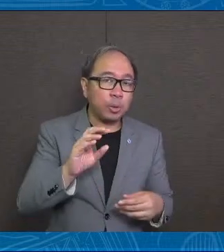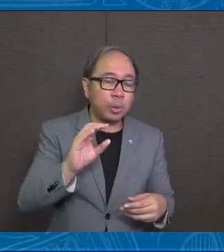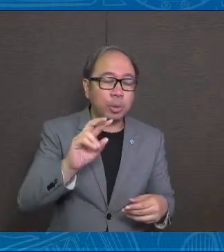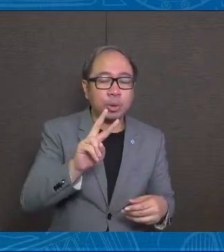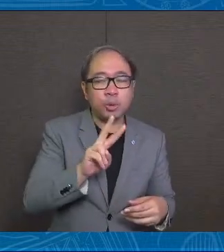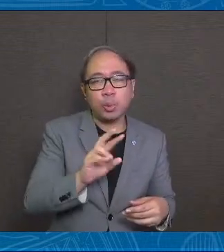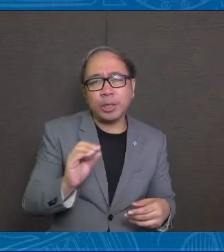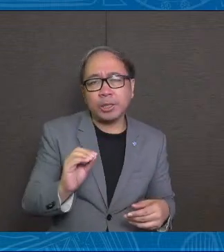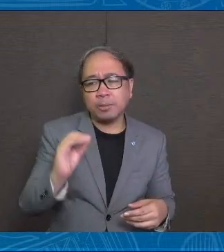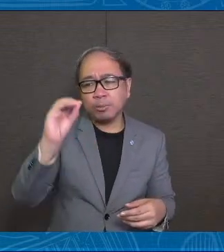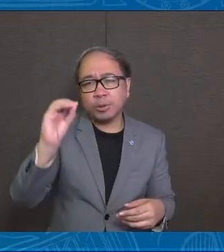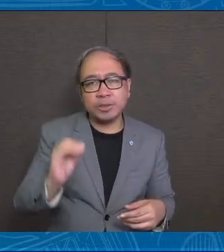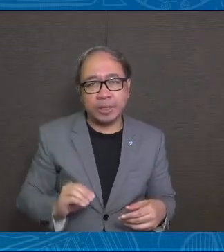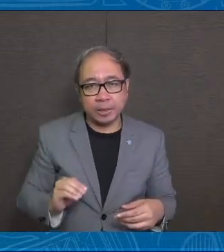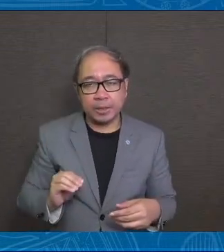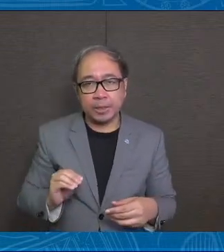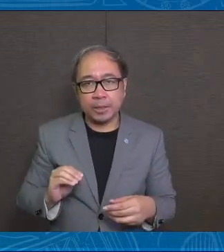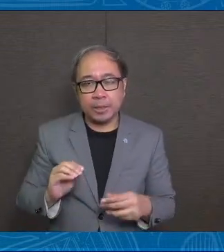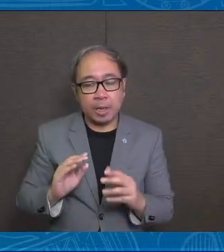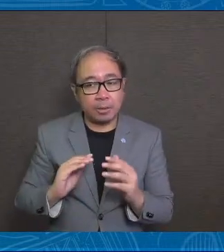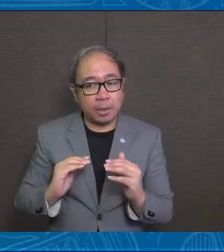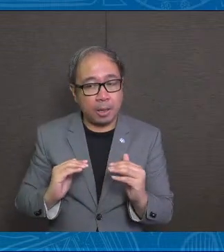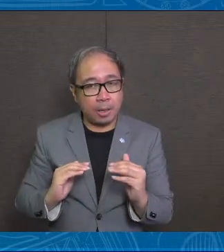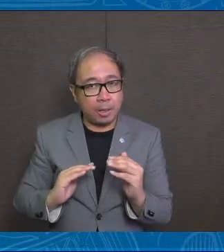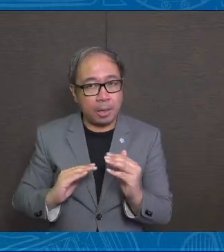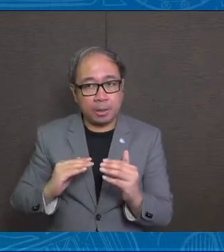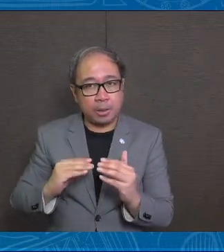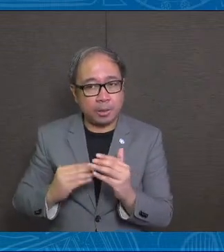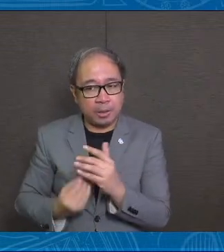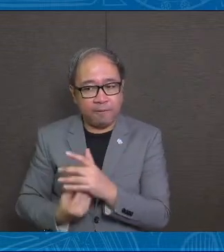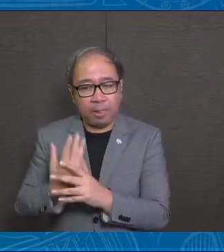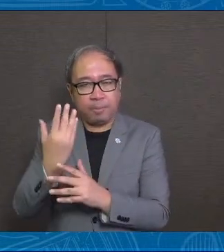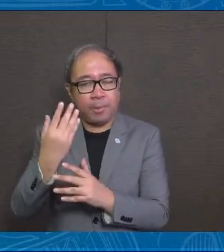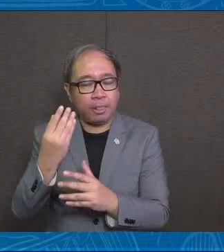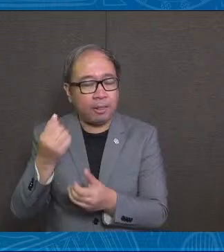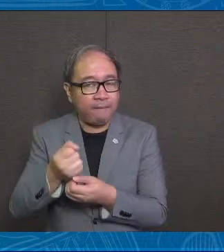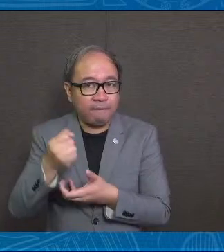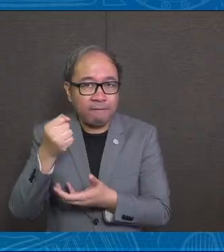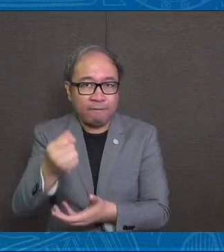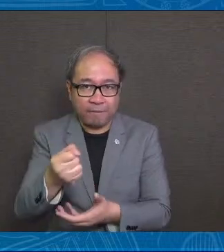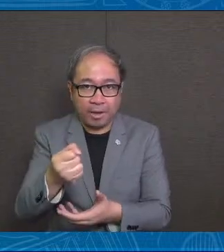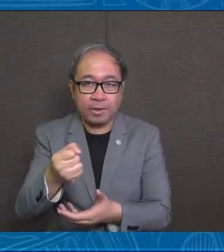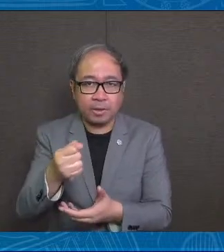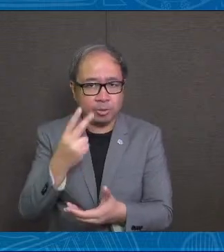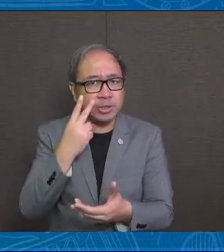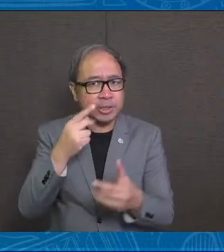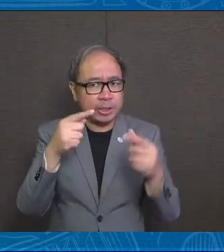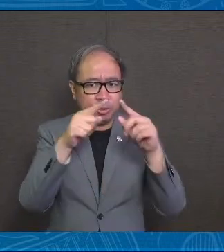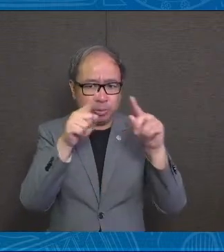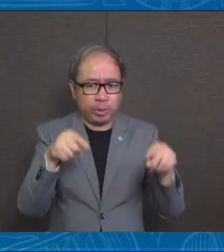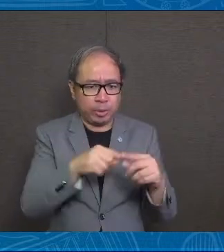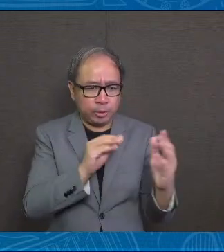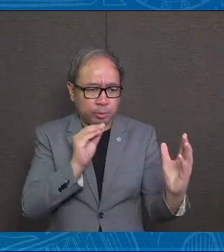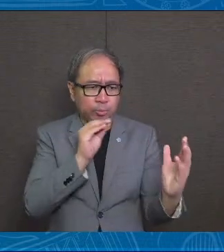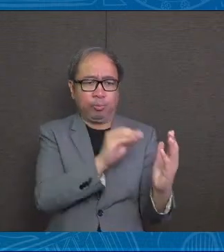not sure about other countries, but they are just complied in paper report. But genuinely, they are reported as